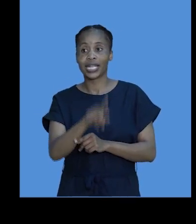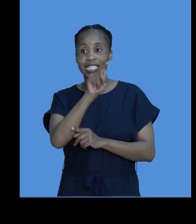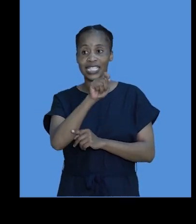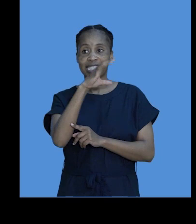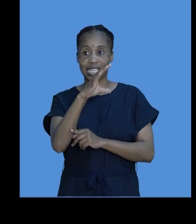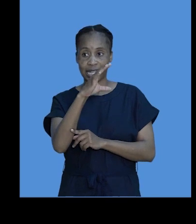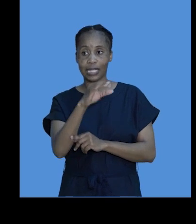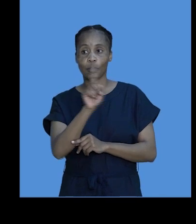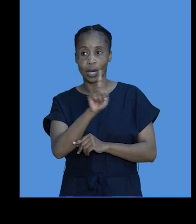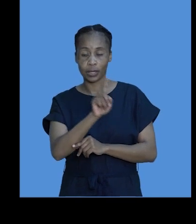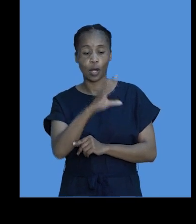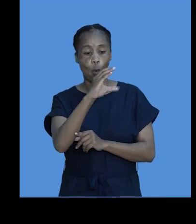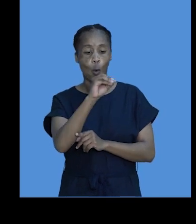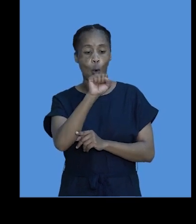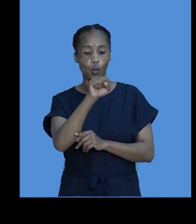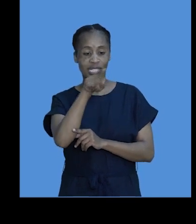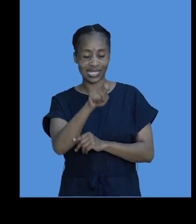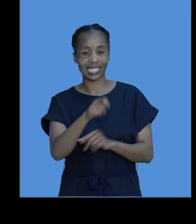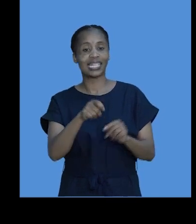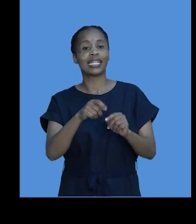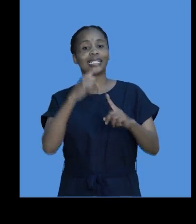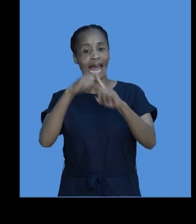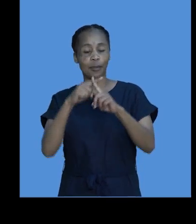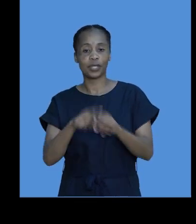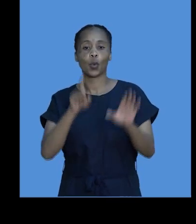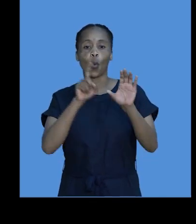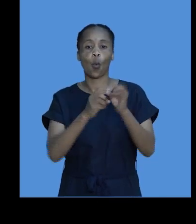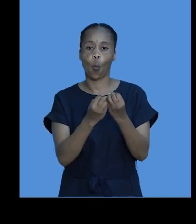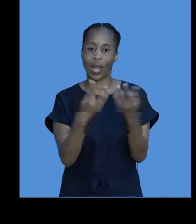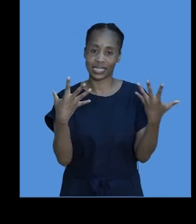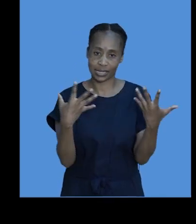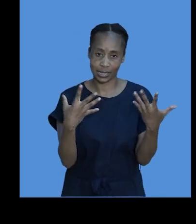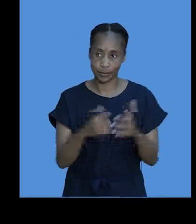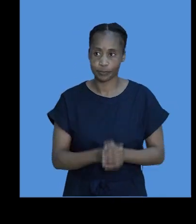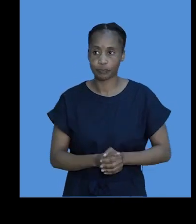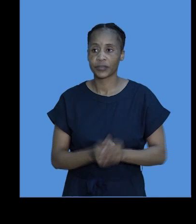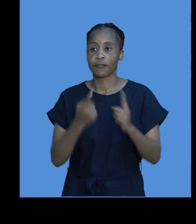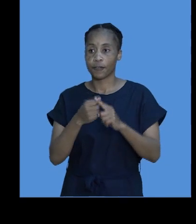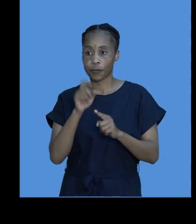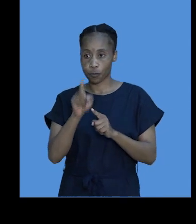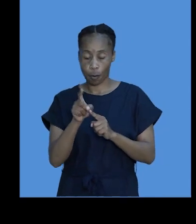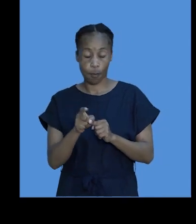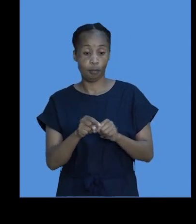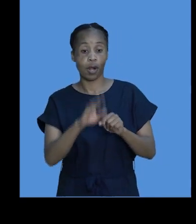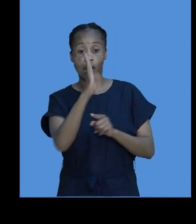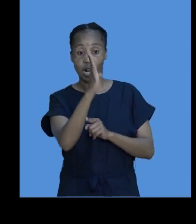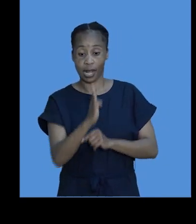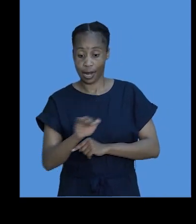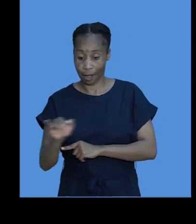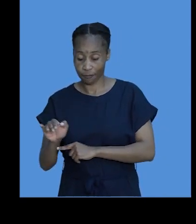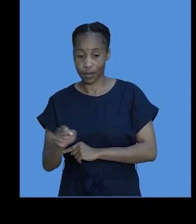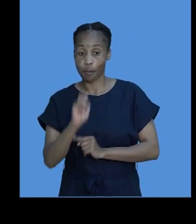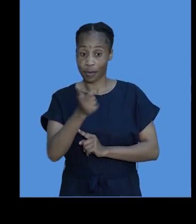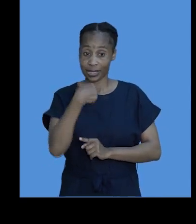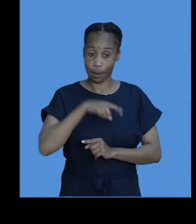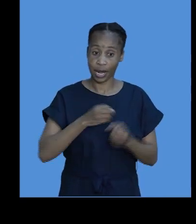it's price, or it's cost, let me use cost there, cost times quantity there. Right, from